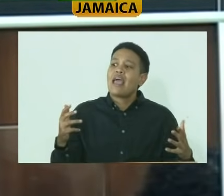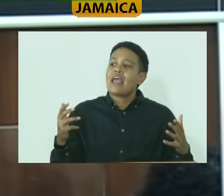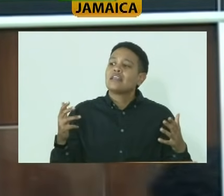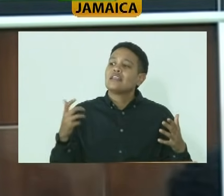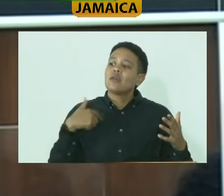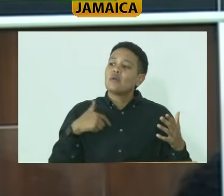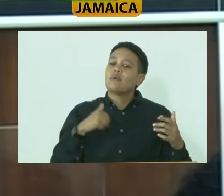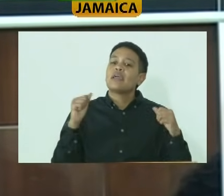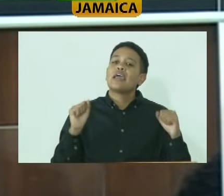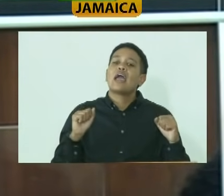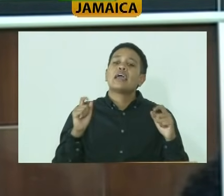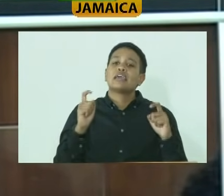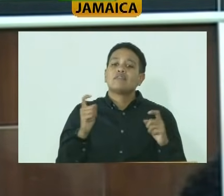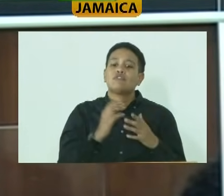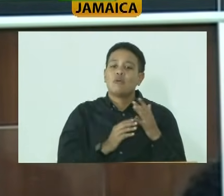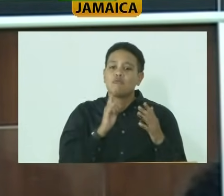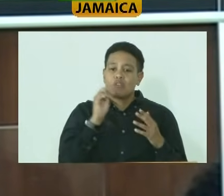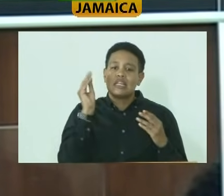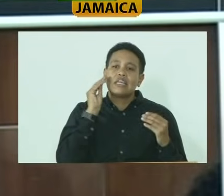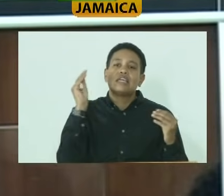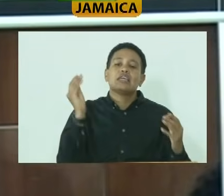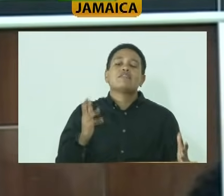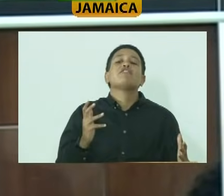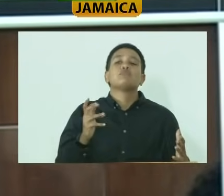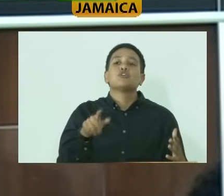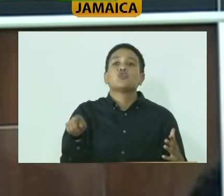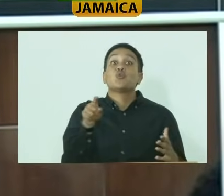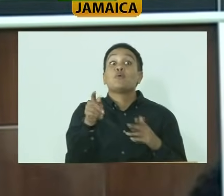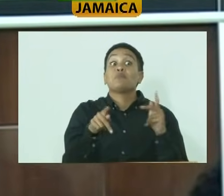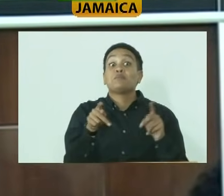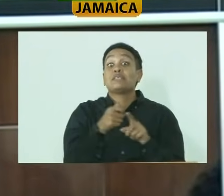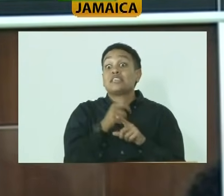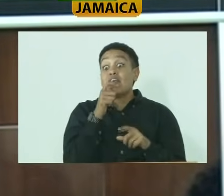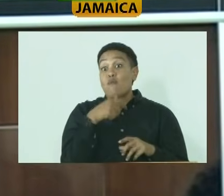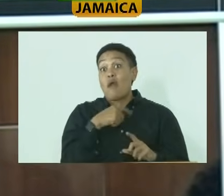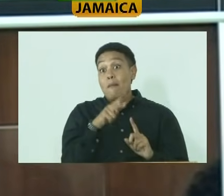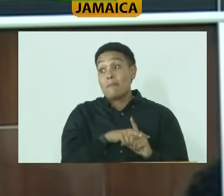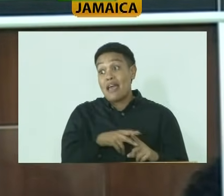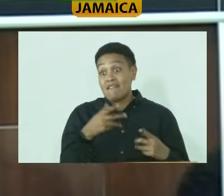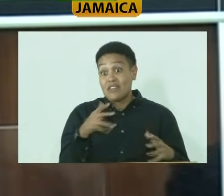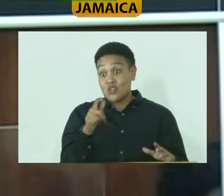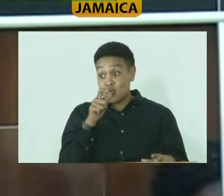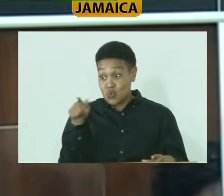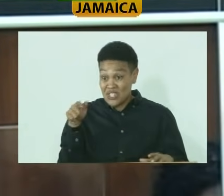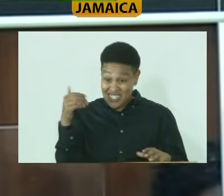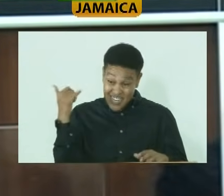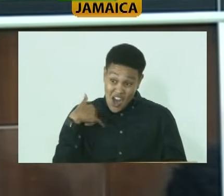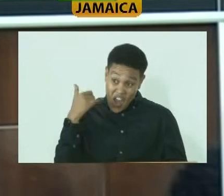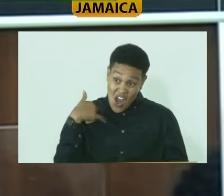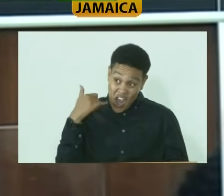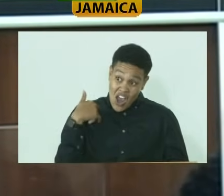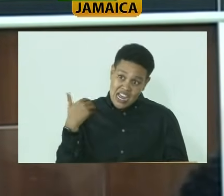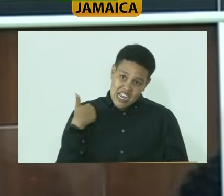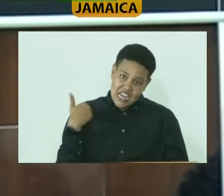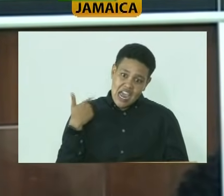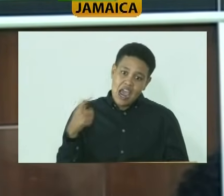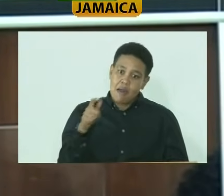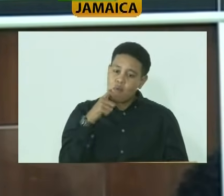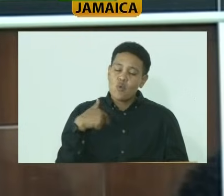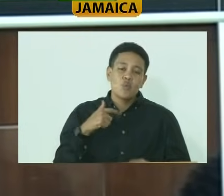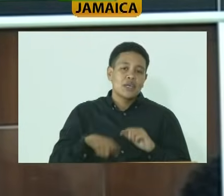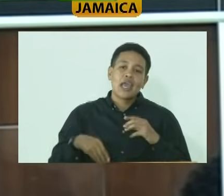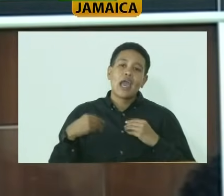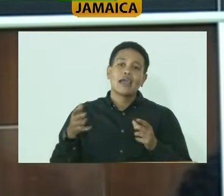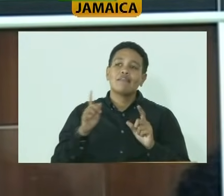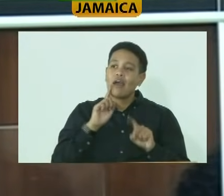that we can give some information to those persons who have applied, who have been calling us, and for whom we can't give them